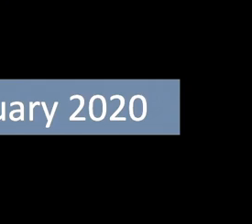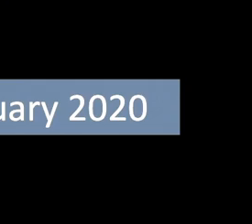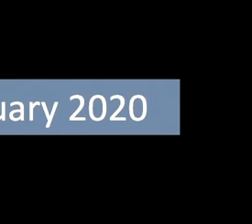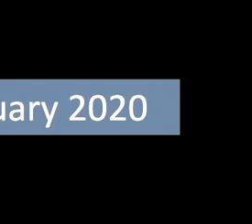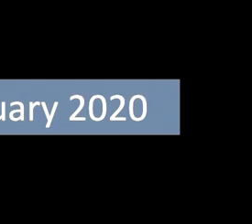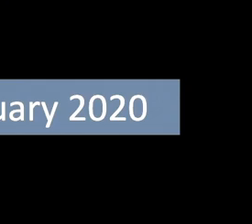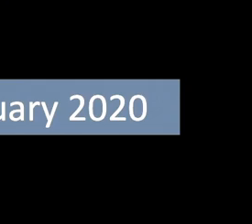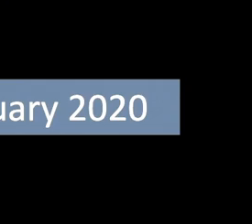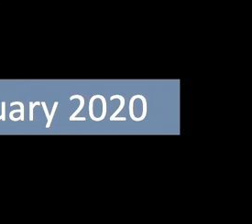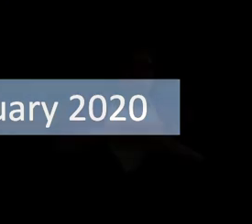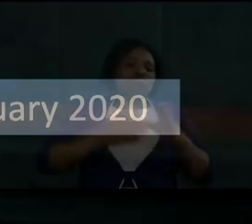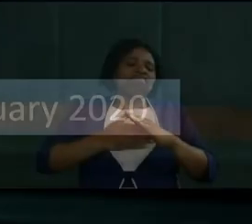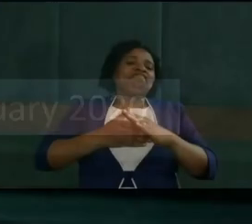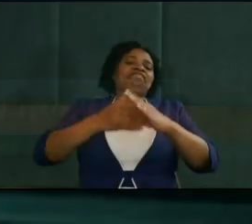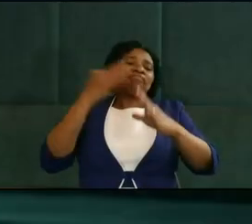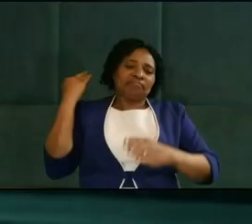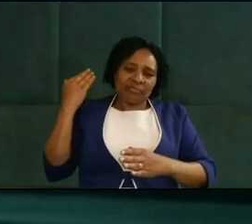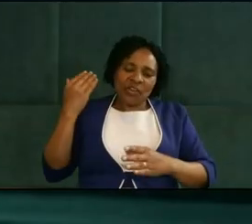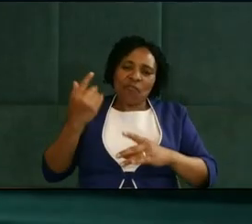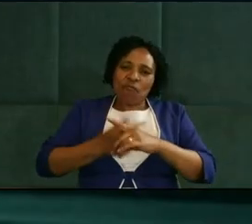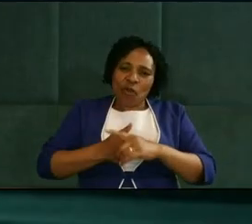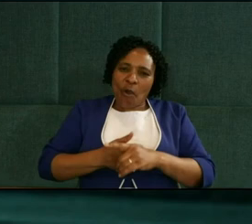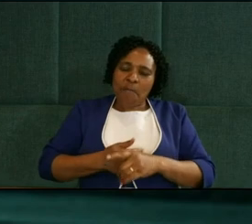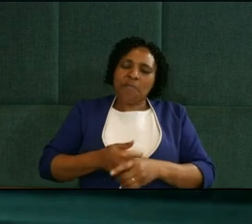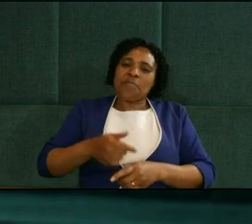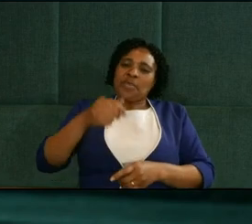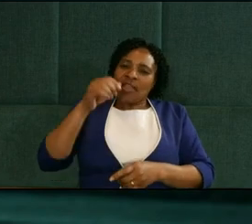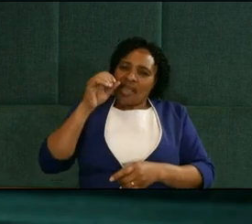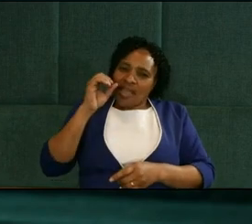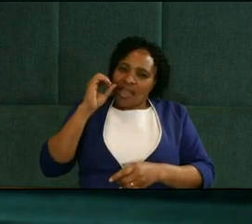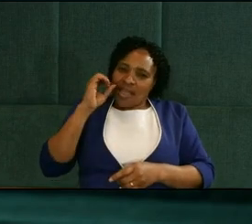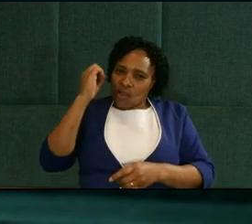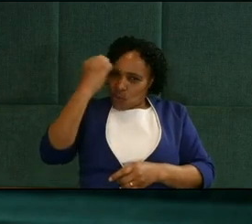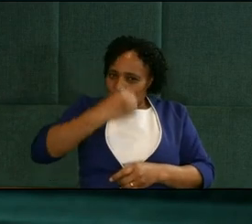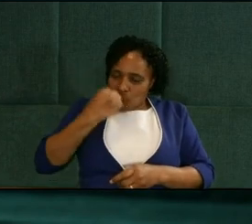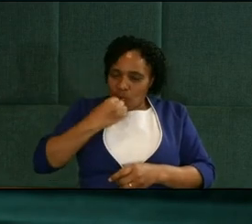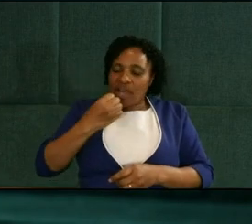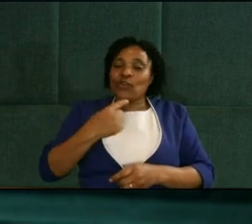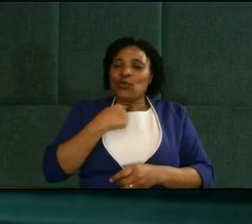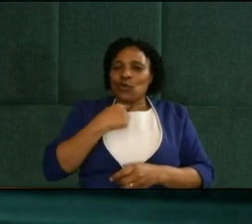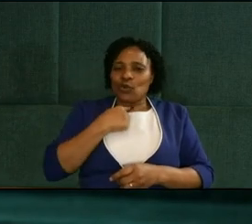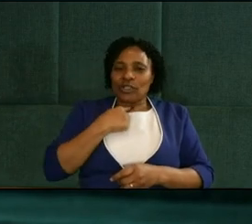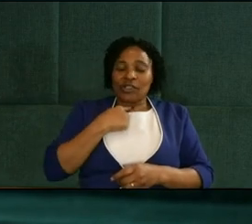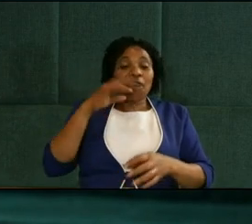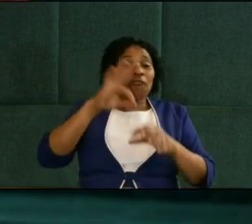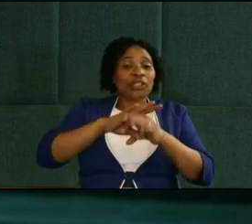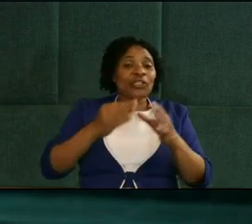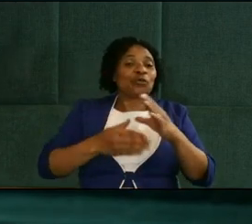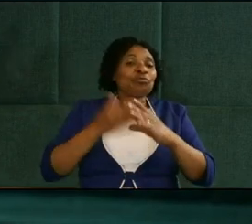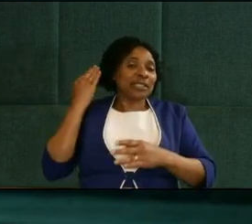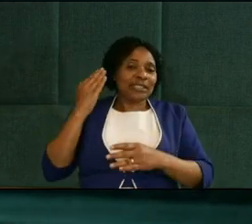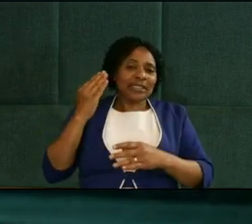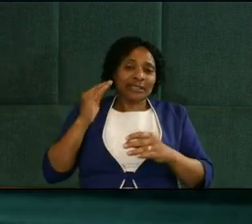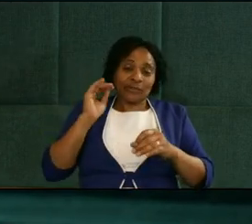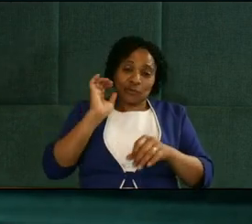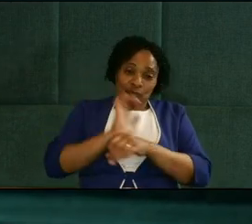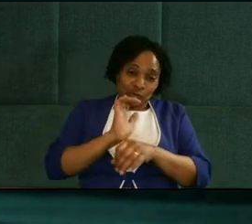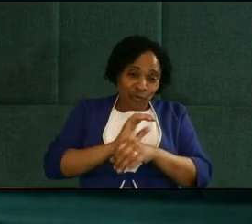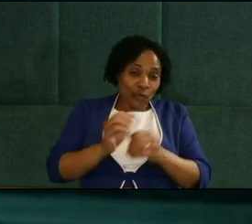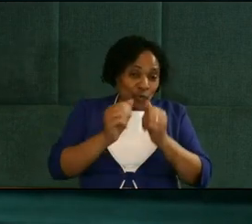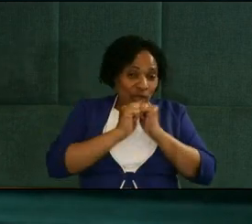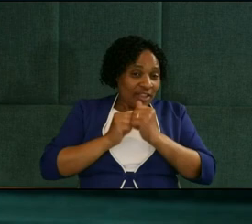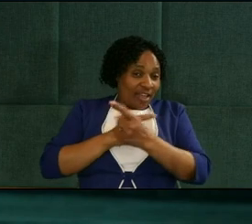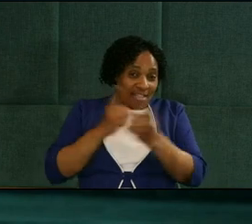get out of the EU. Hey, Daniel, prophecy is taking effect. Is the church with me? And by